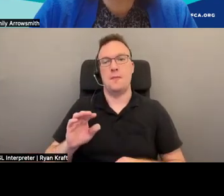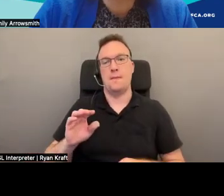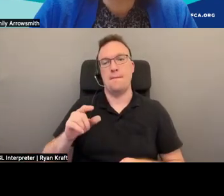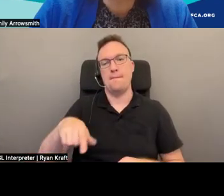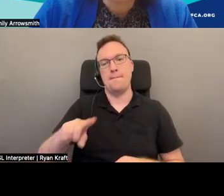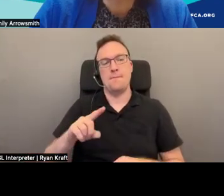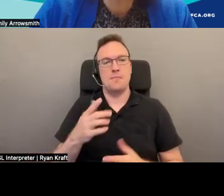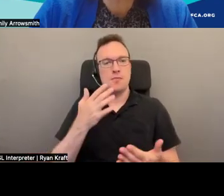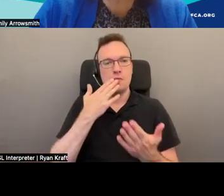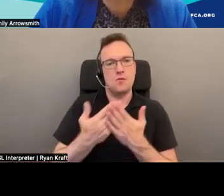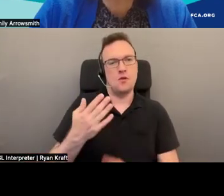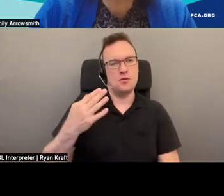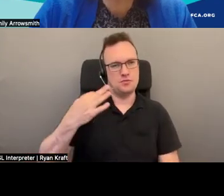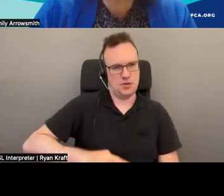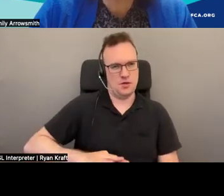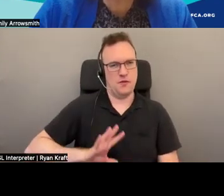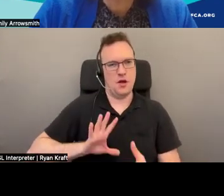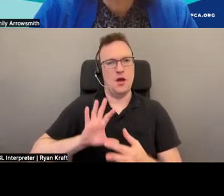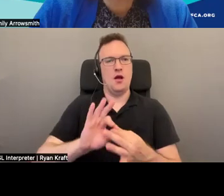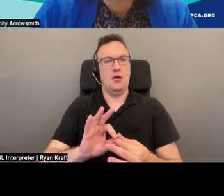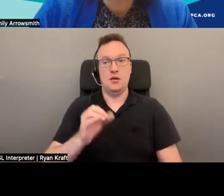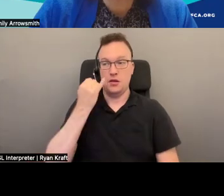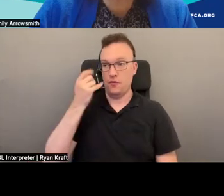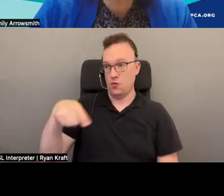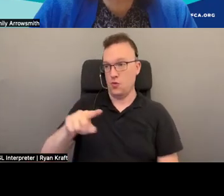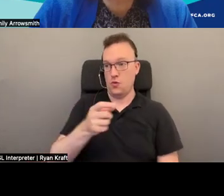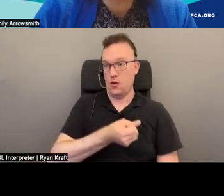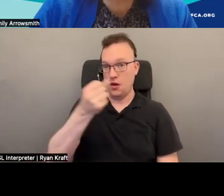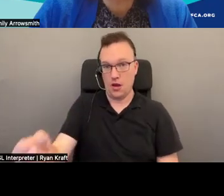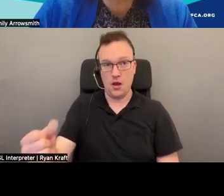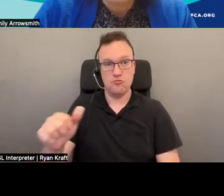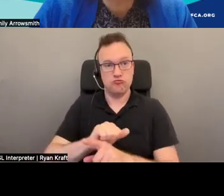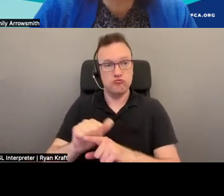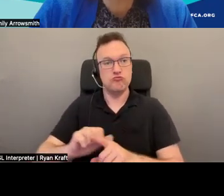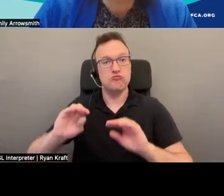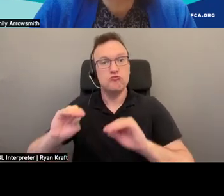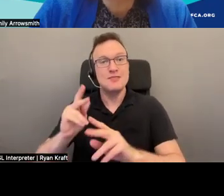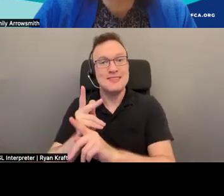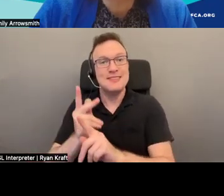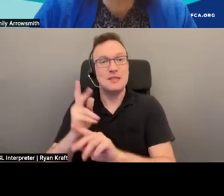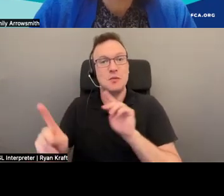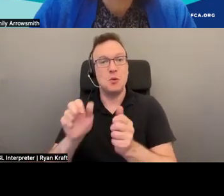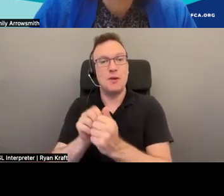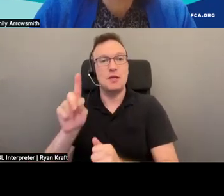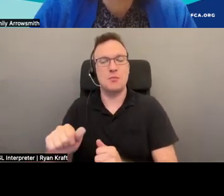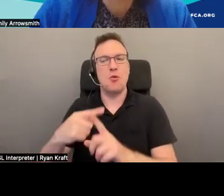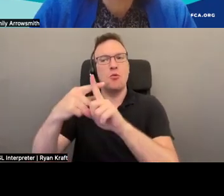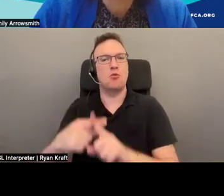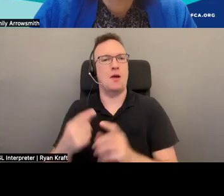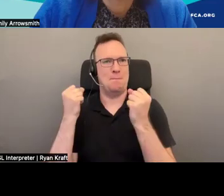positive benefits associated with hiring, training, and retaining persons with disabilities.